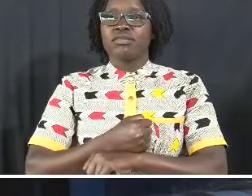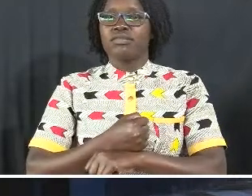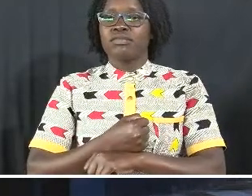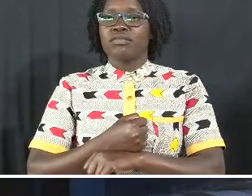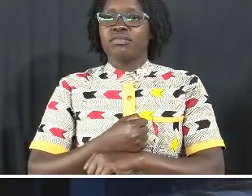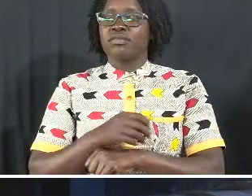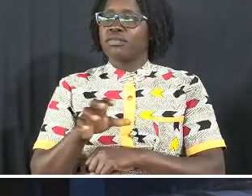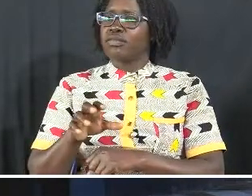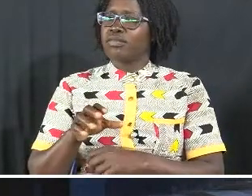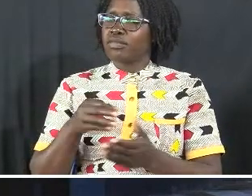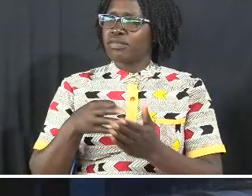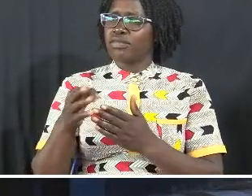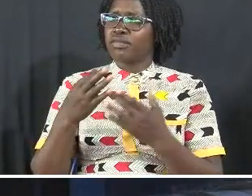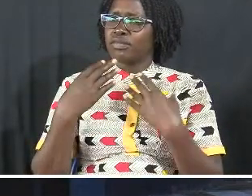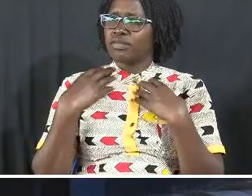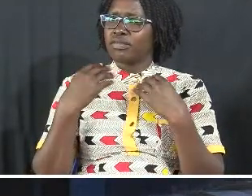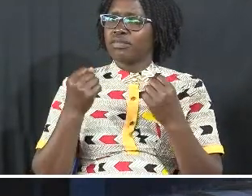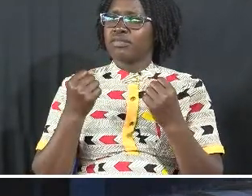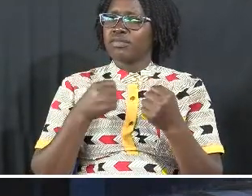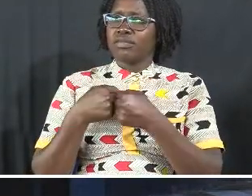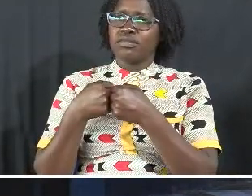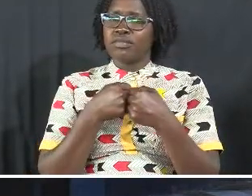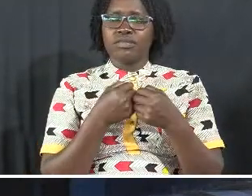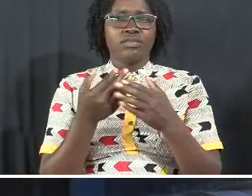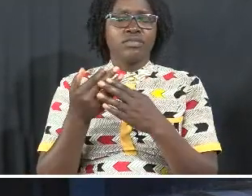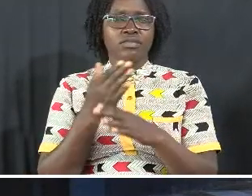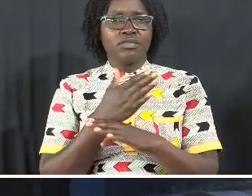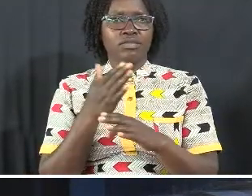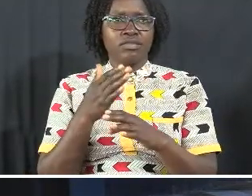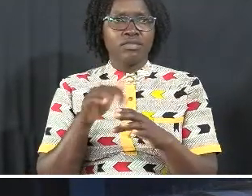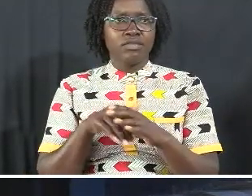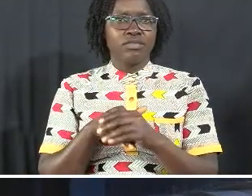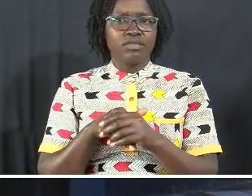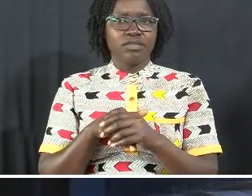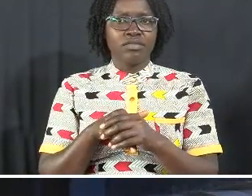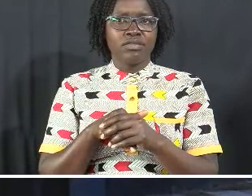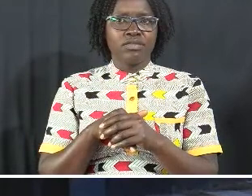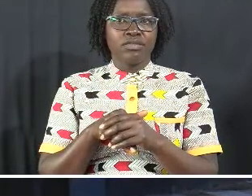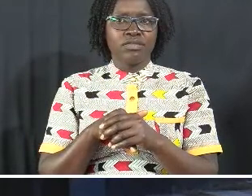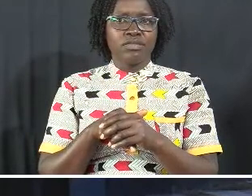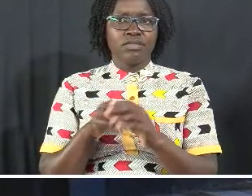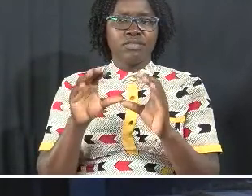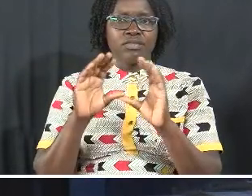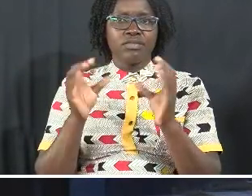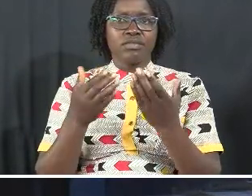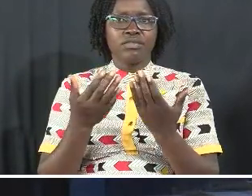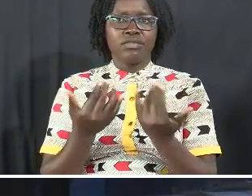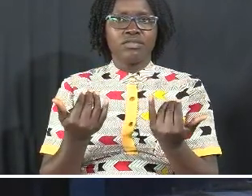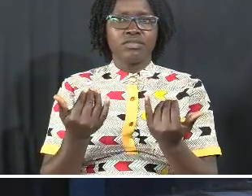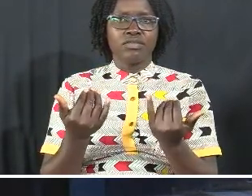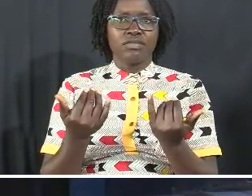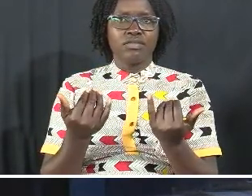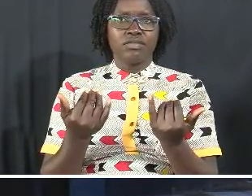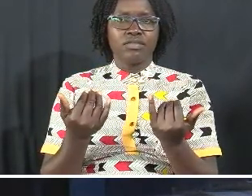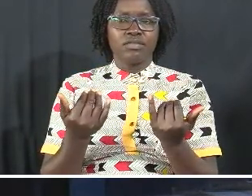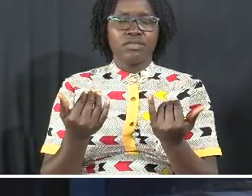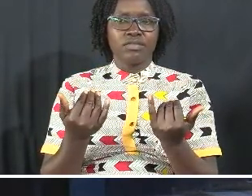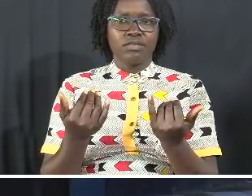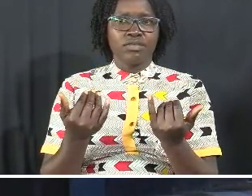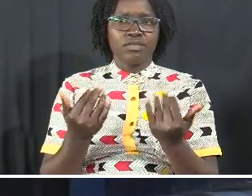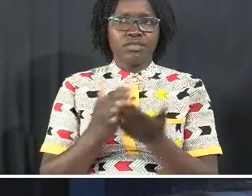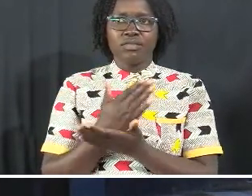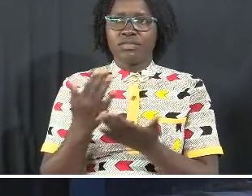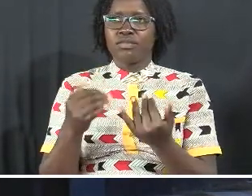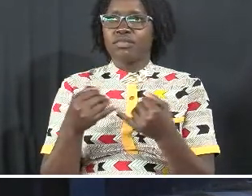health challenges? Because we used to do these things in the lesson class, which nowadays very few attend. Some